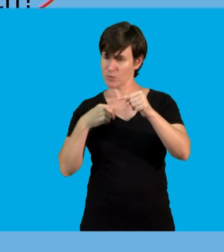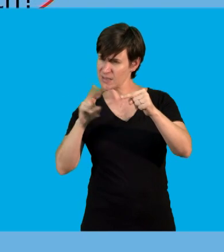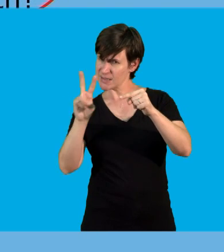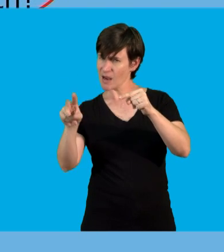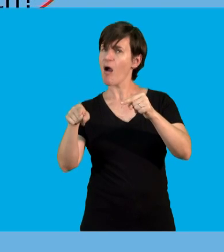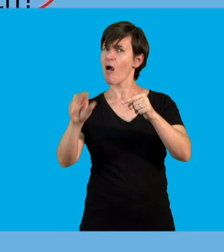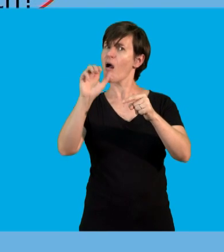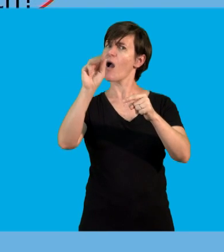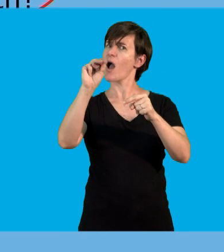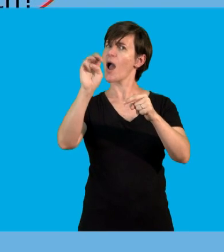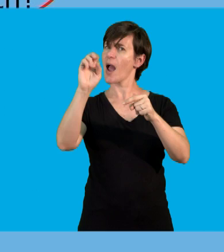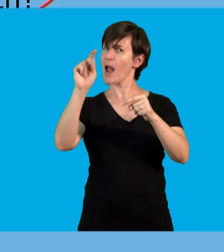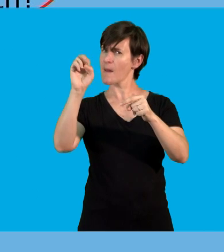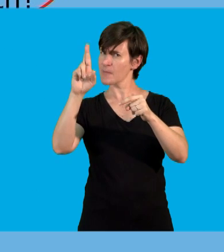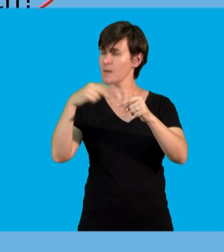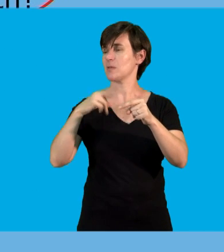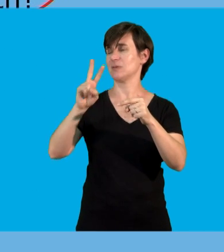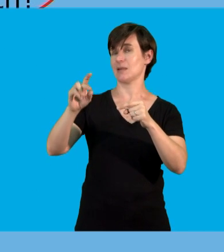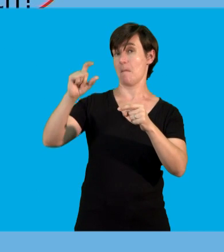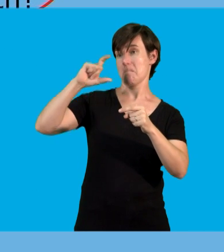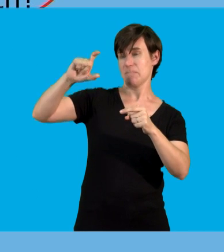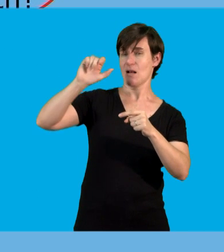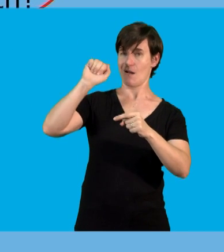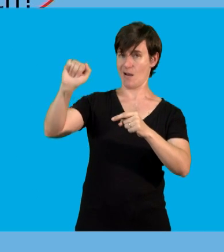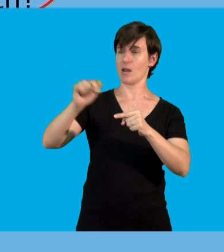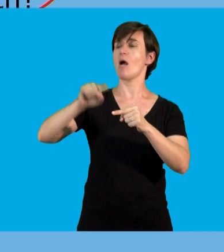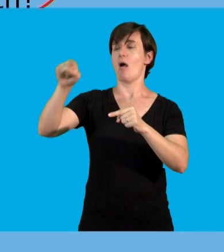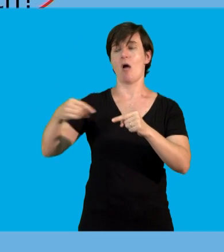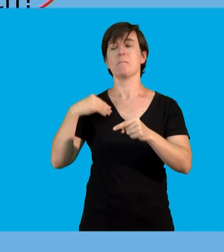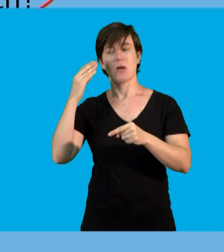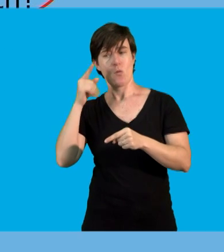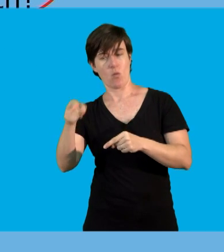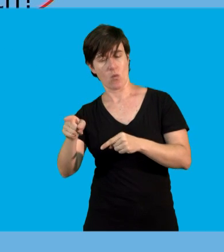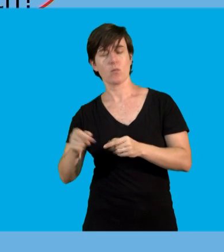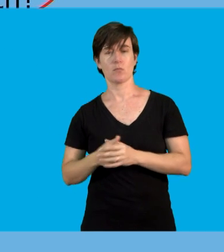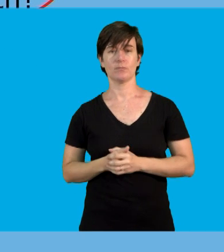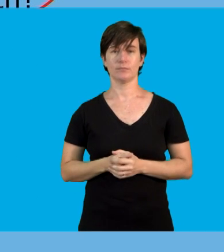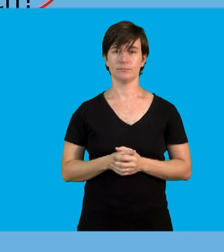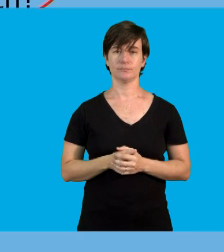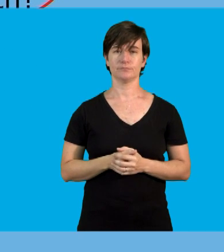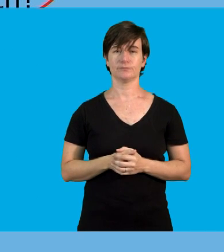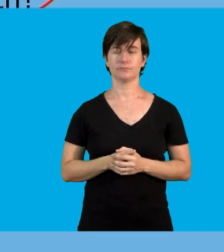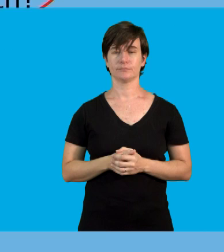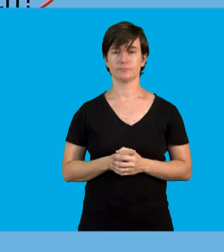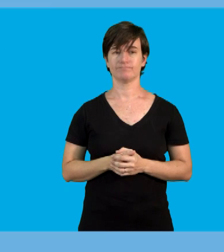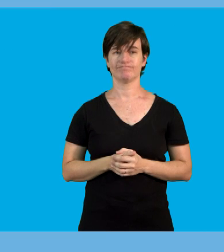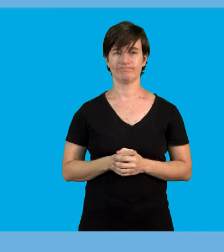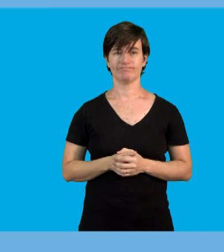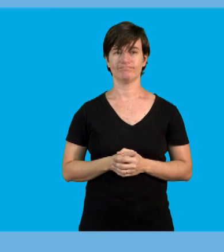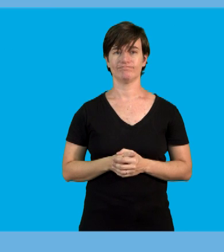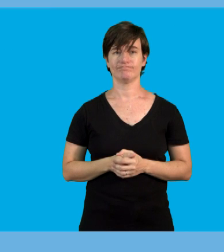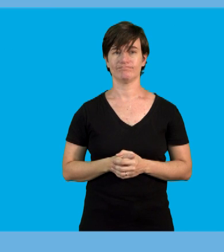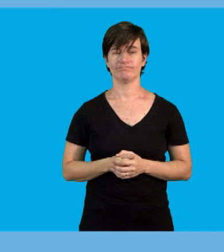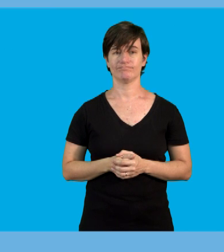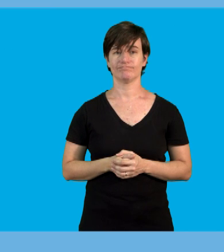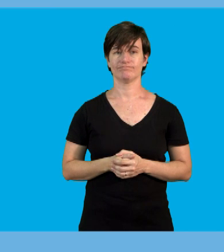ammeter was connected there is the symbol A in your particular electrical circuit. Now,